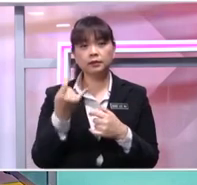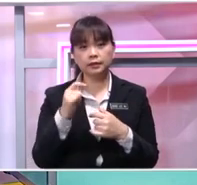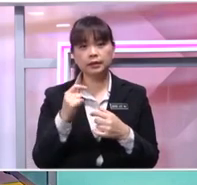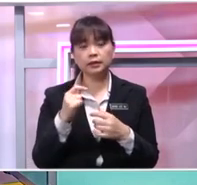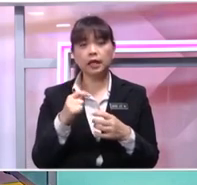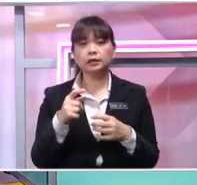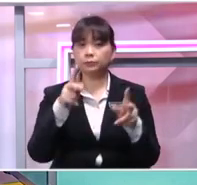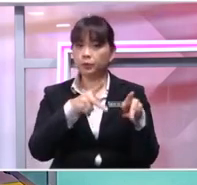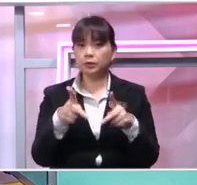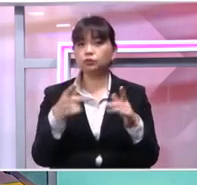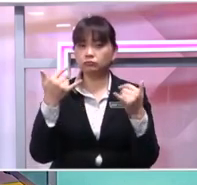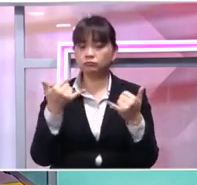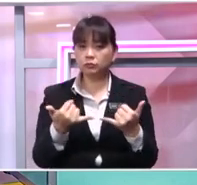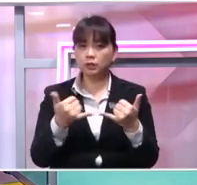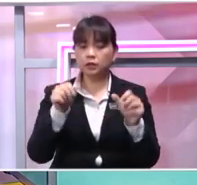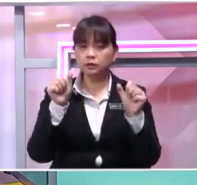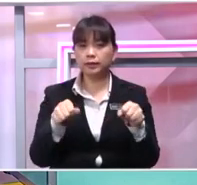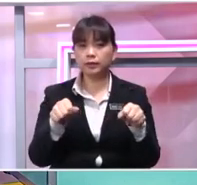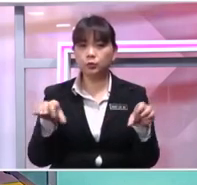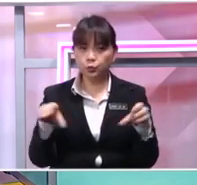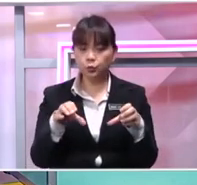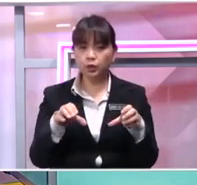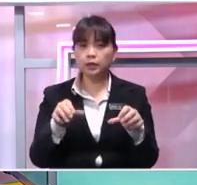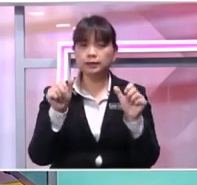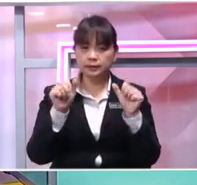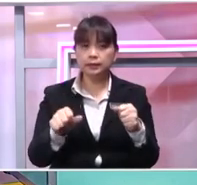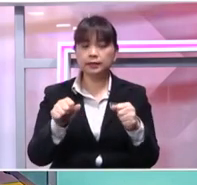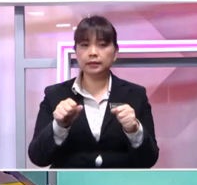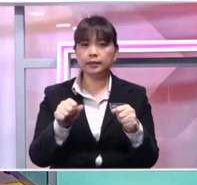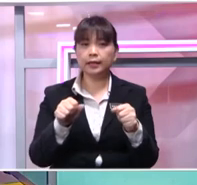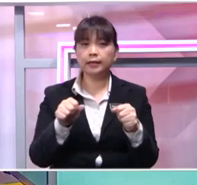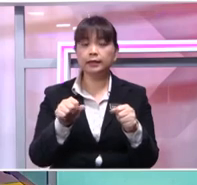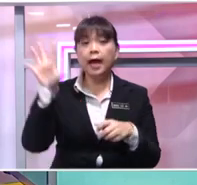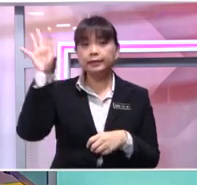deliver and achieve the objective,